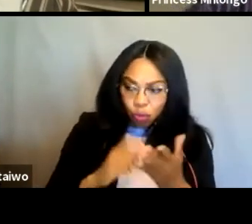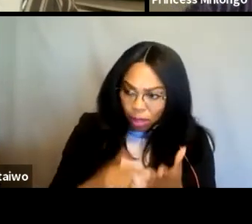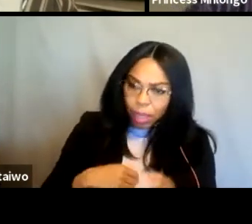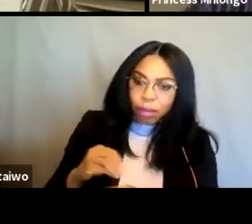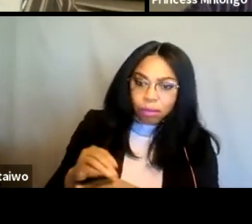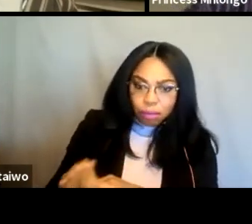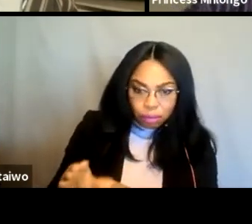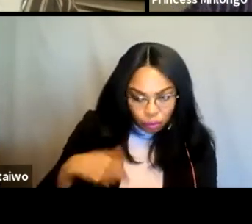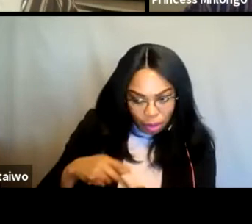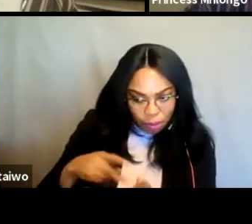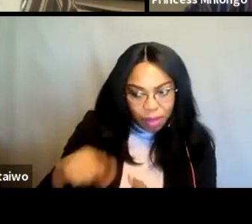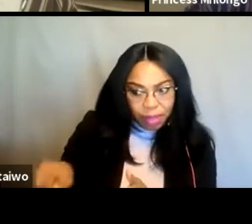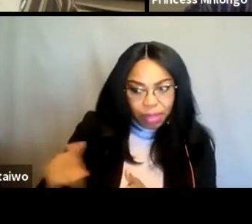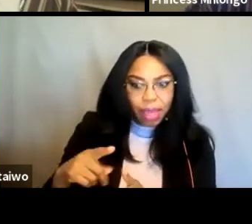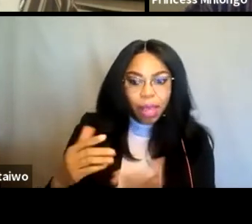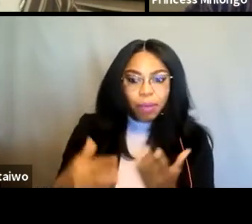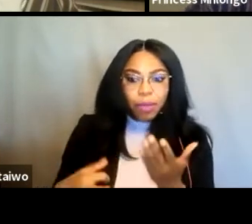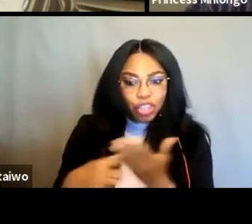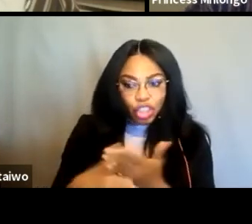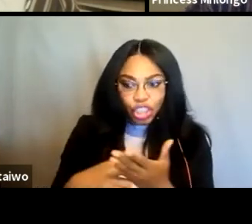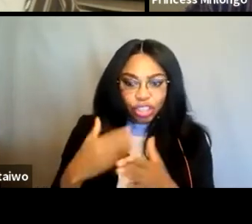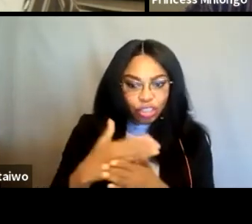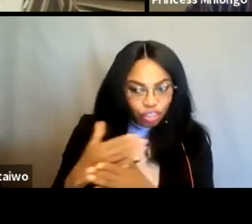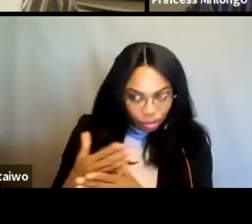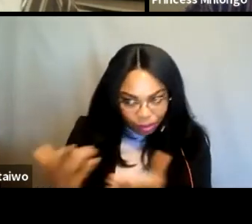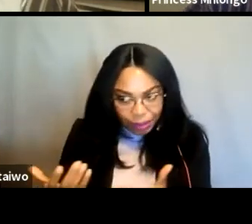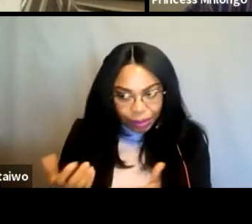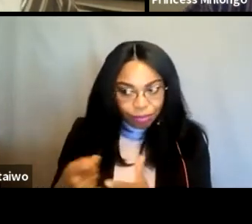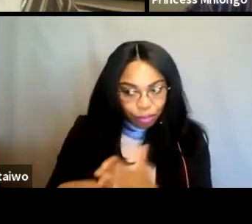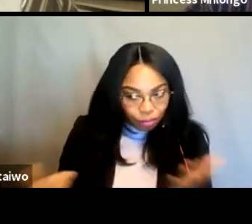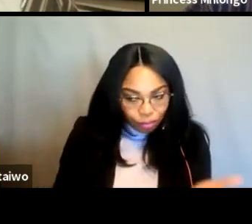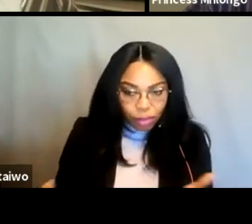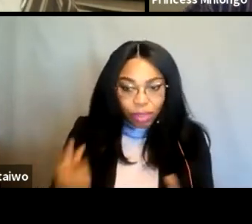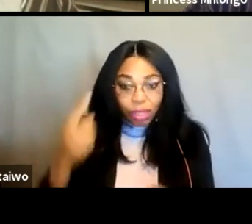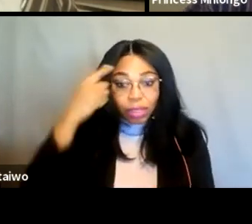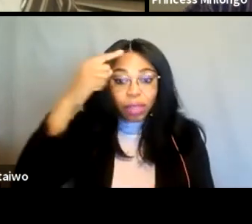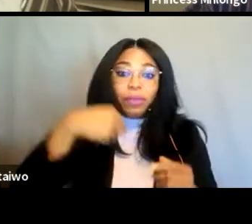course, and there's ticket sharing. You know, so